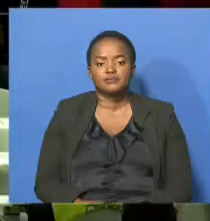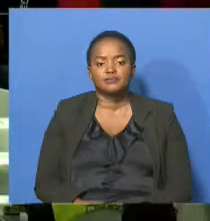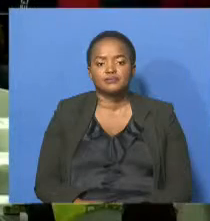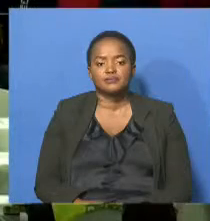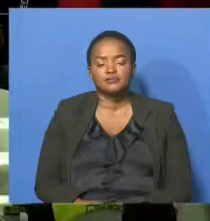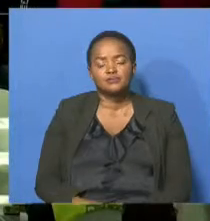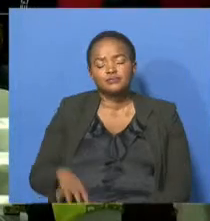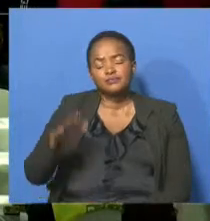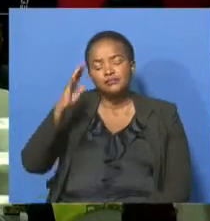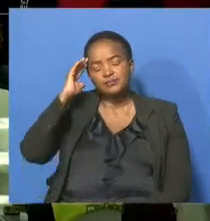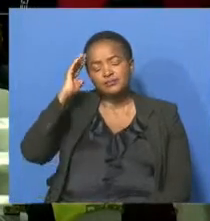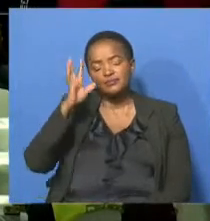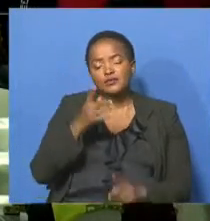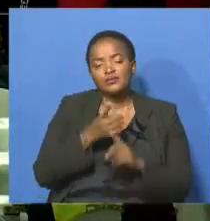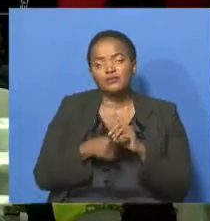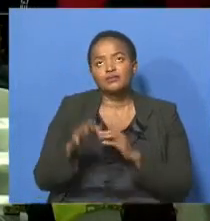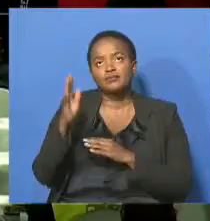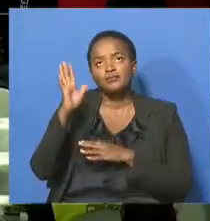leina la Kgosi Jesu.